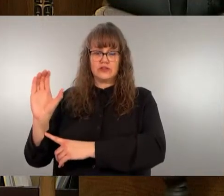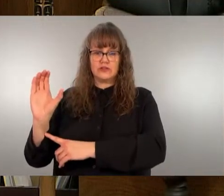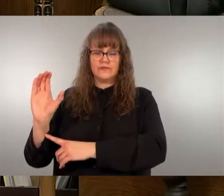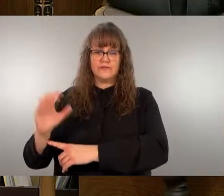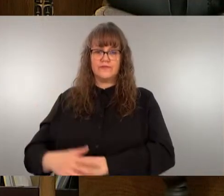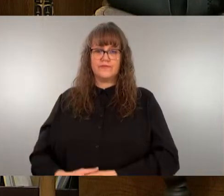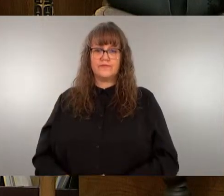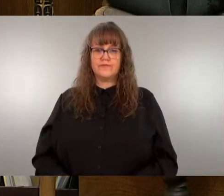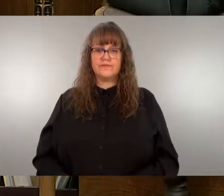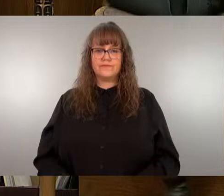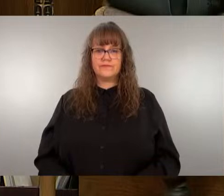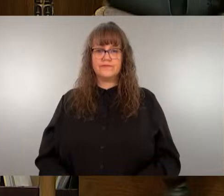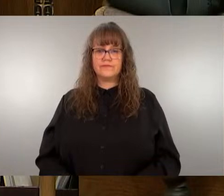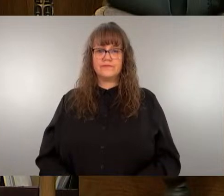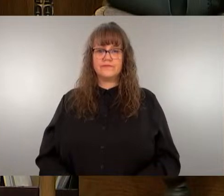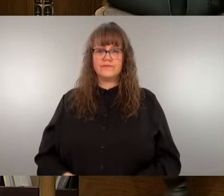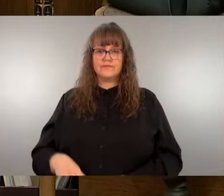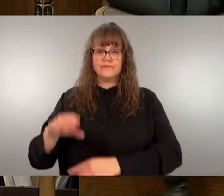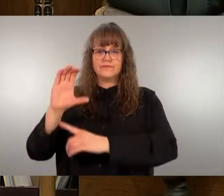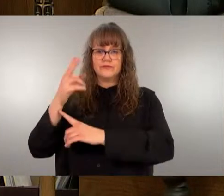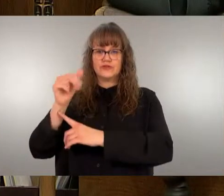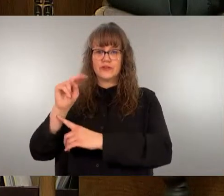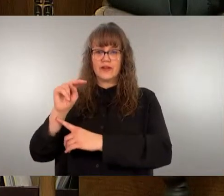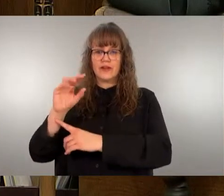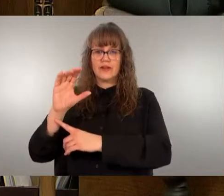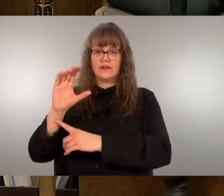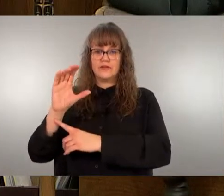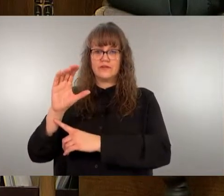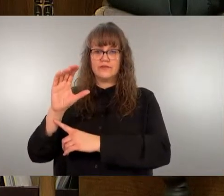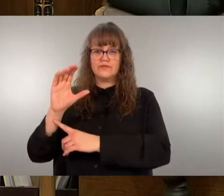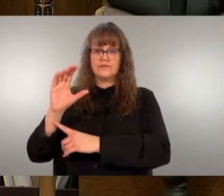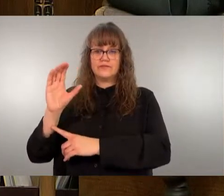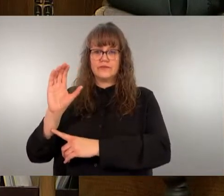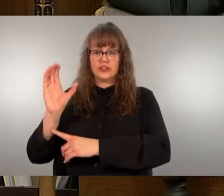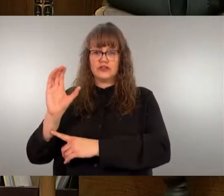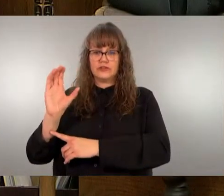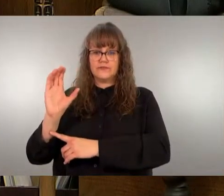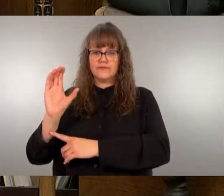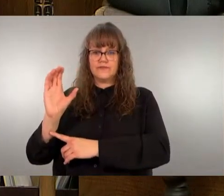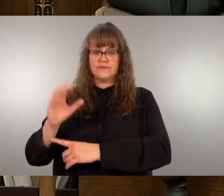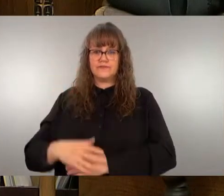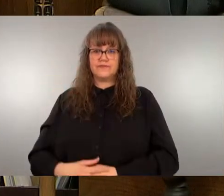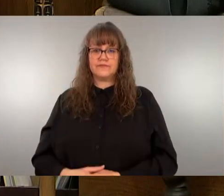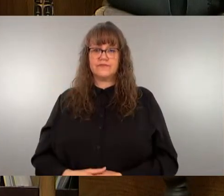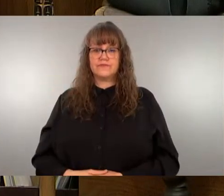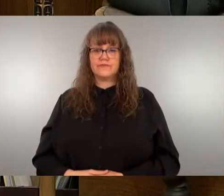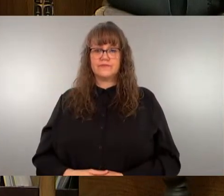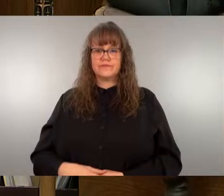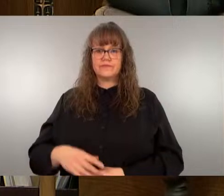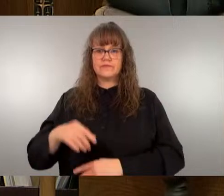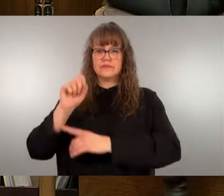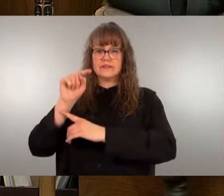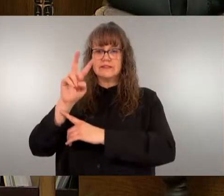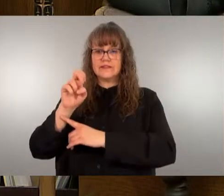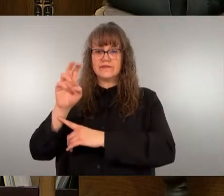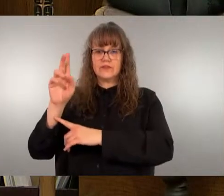Chan, Conservative Party of BC. Richmond Queensborough, Steve Cooner, Conservative Party of